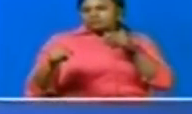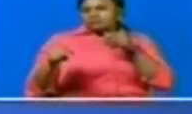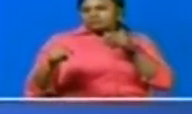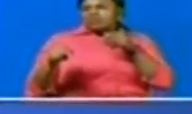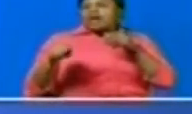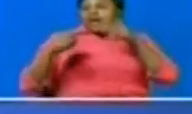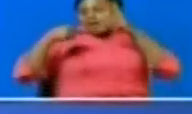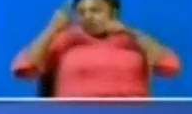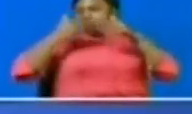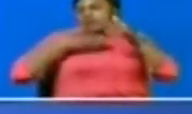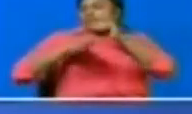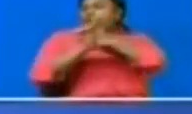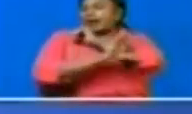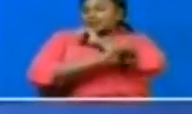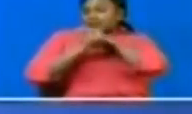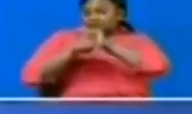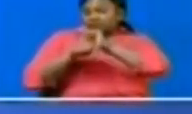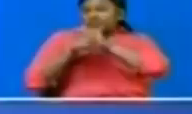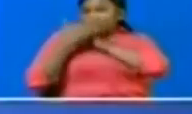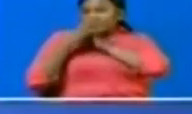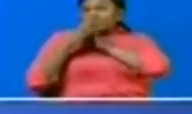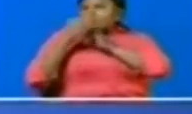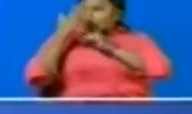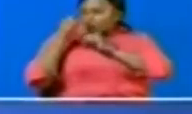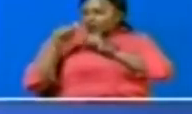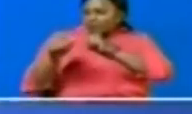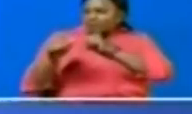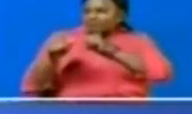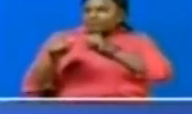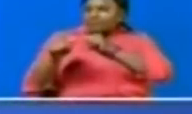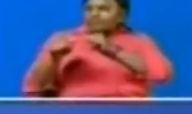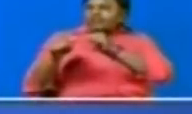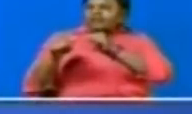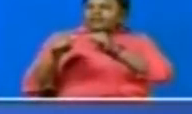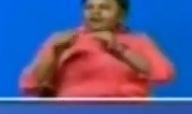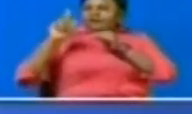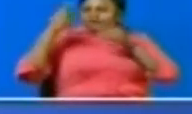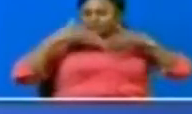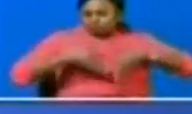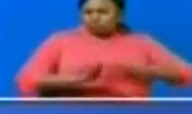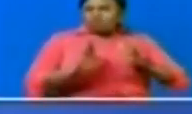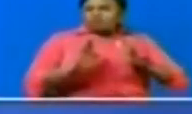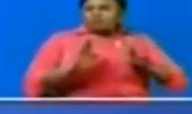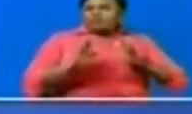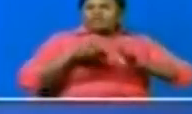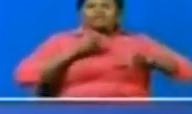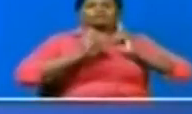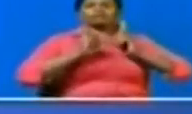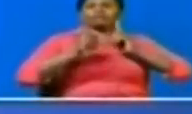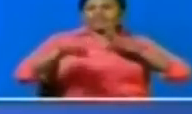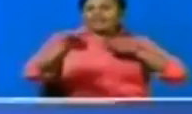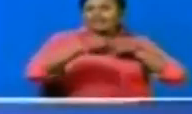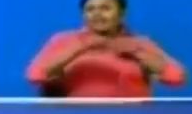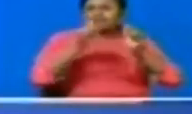is a hero in our country today. Yeye amekuwa kifungua mimba katika athletics field